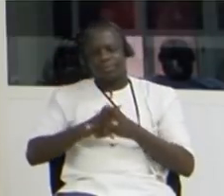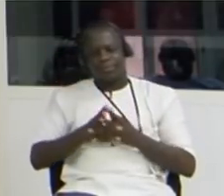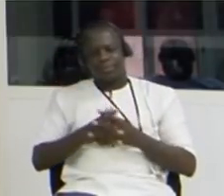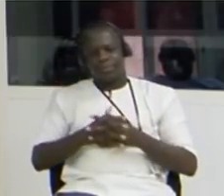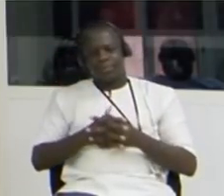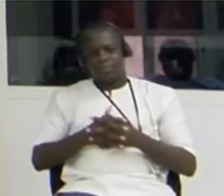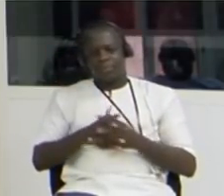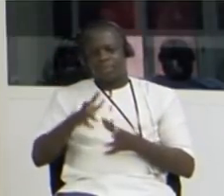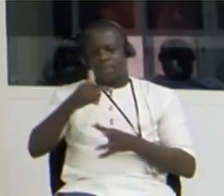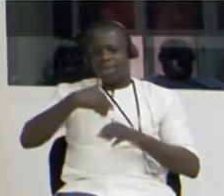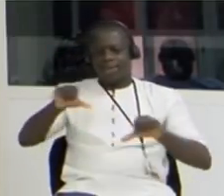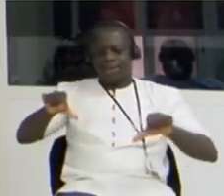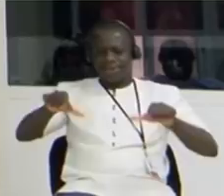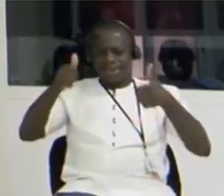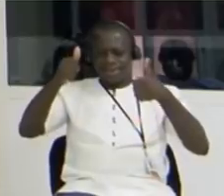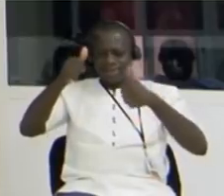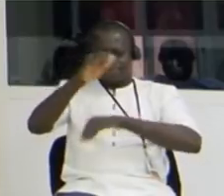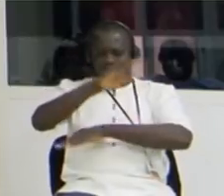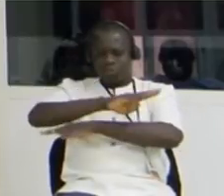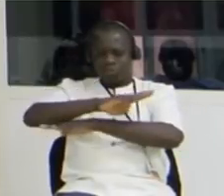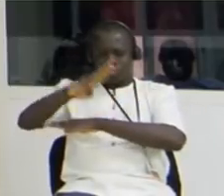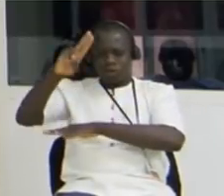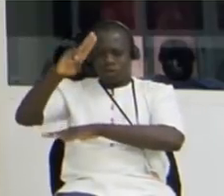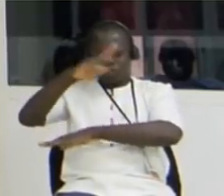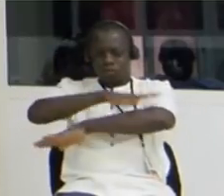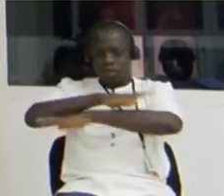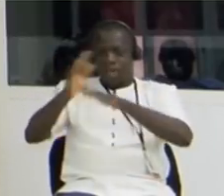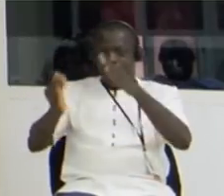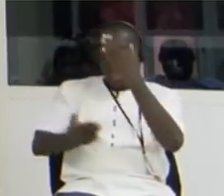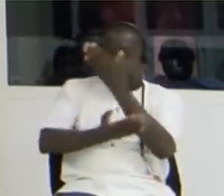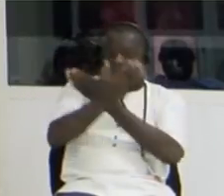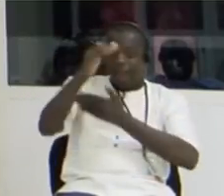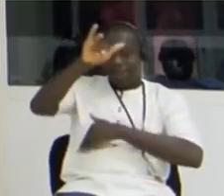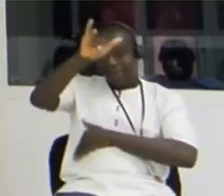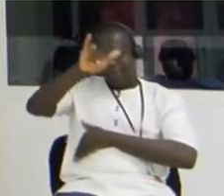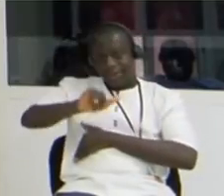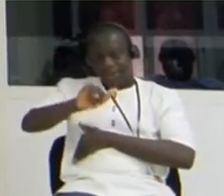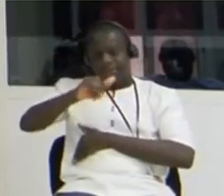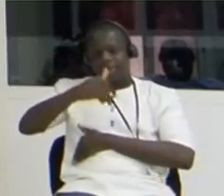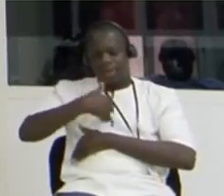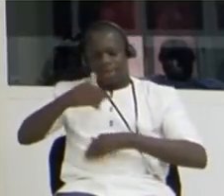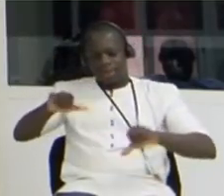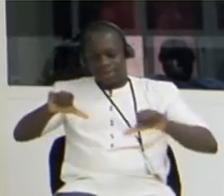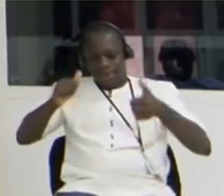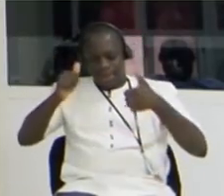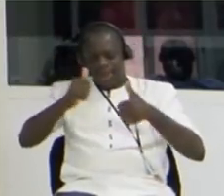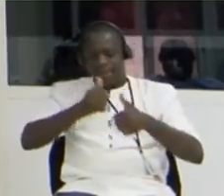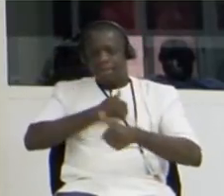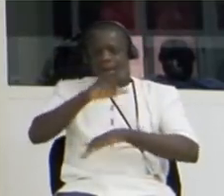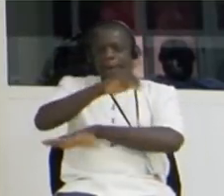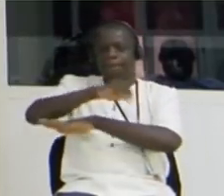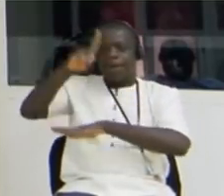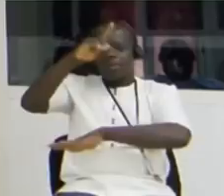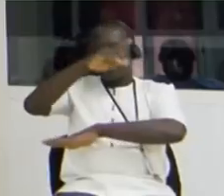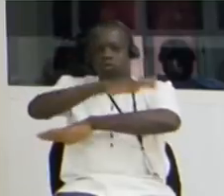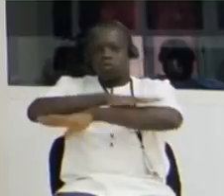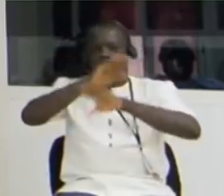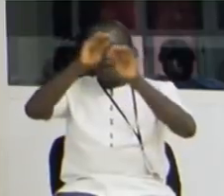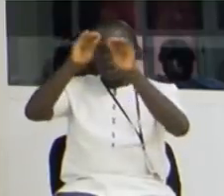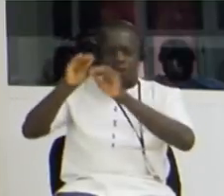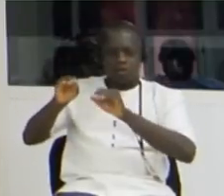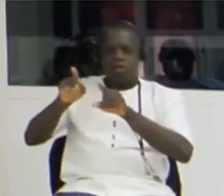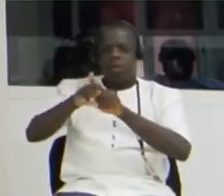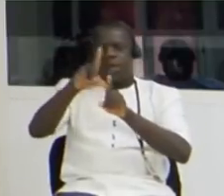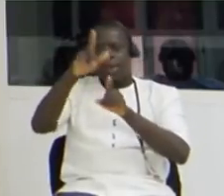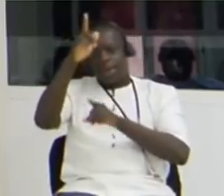I started nursery school at an early age, and then I started my primary education at Laterkunda Primary School